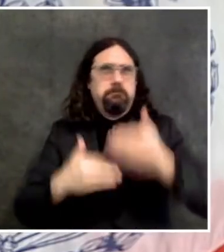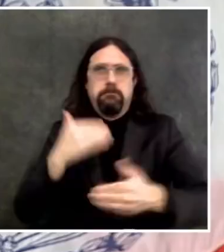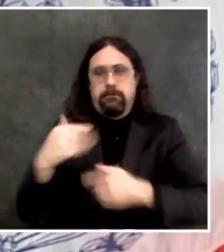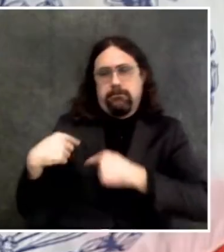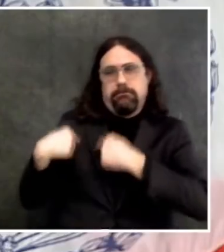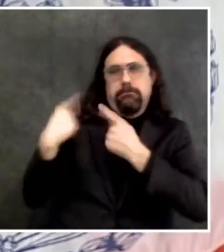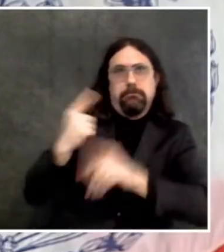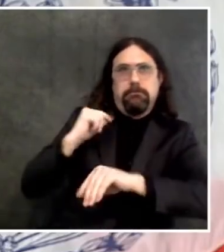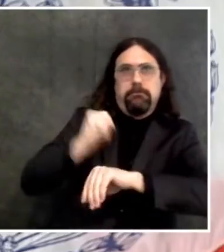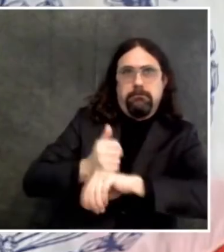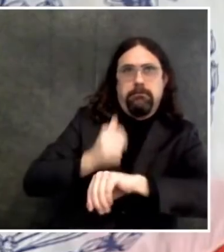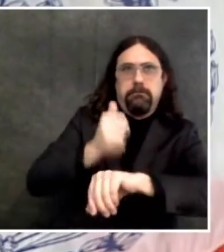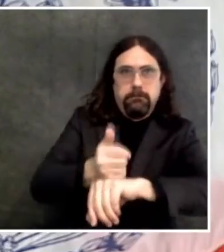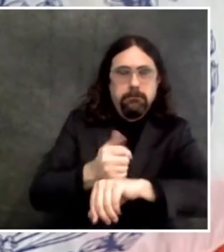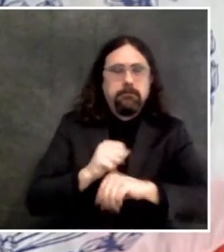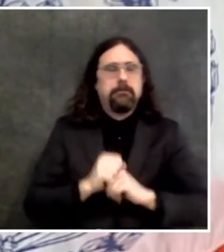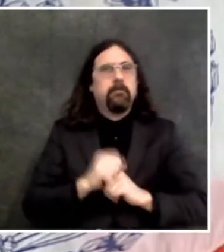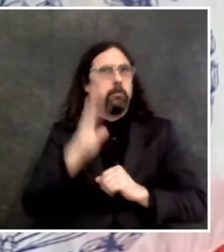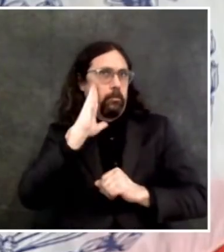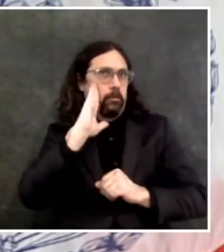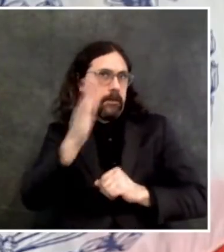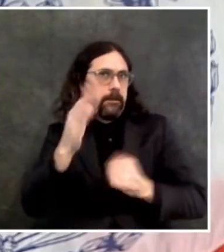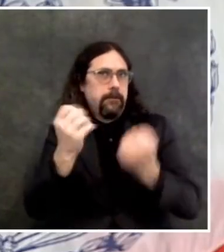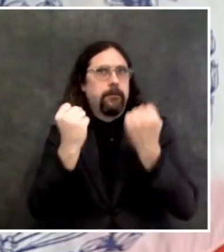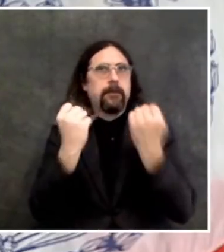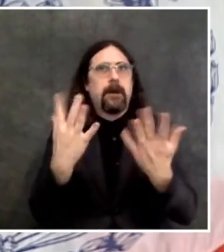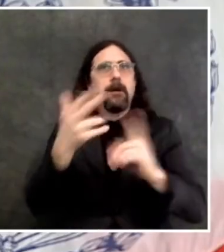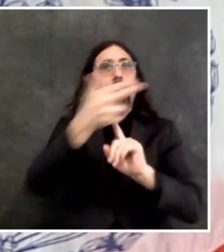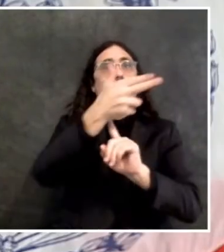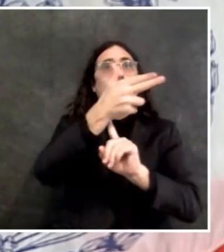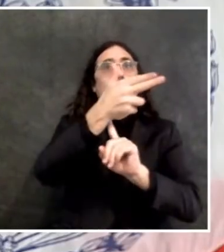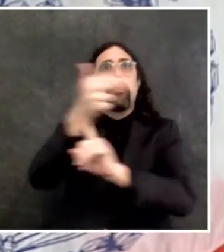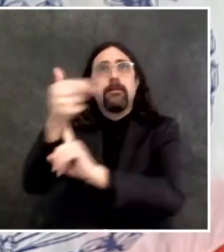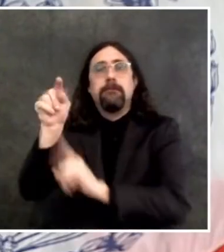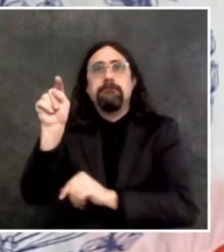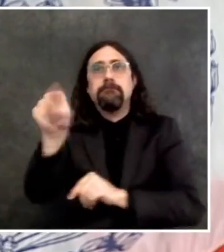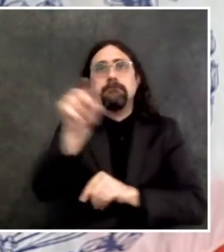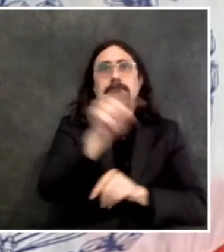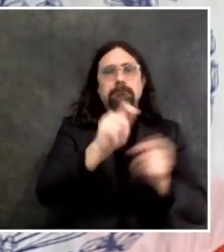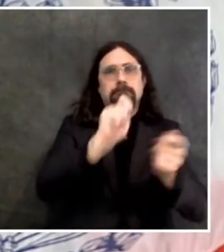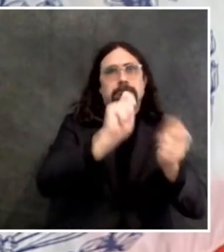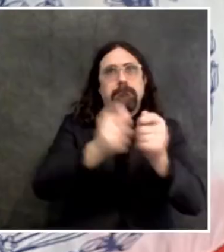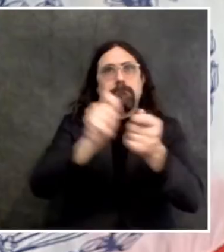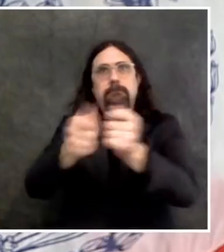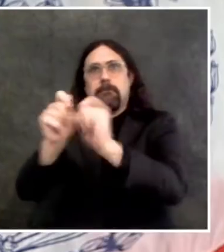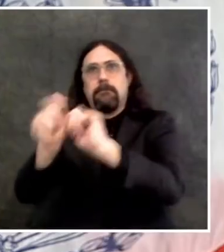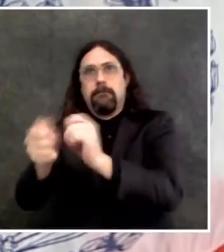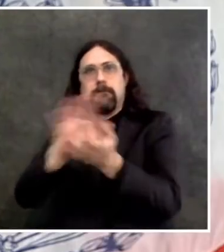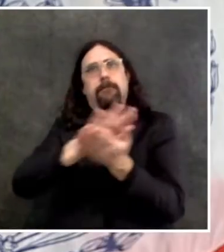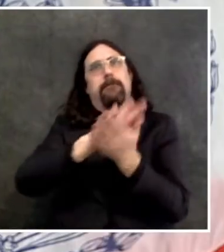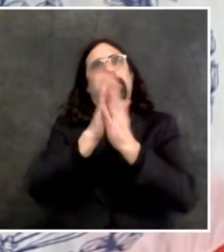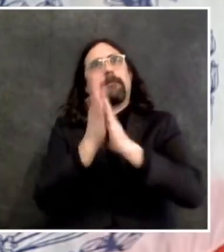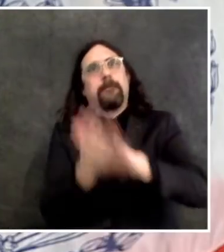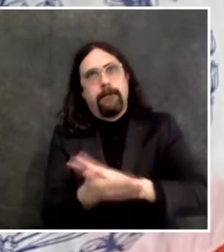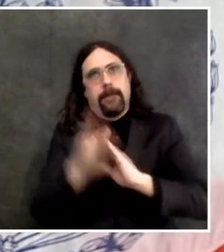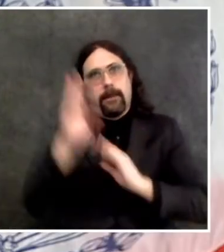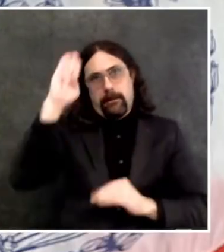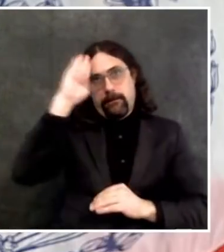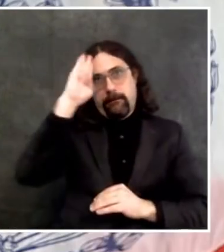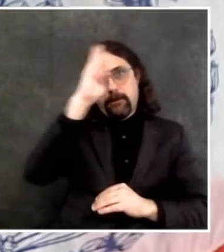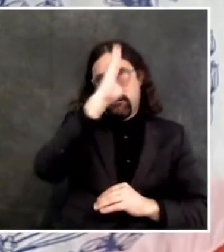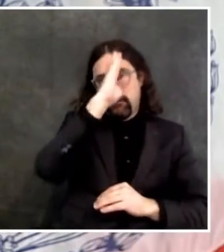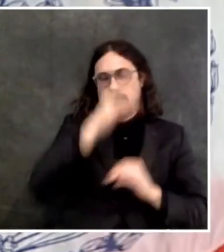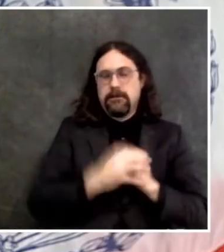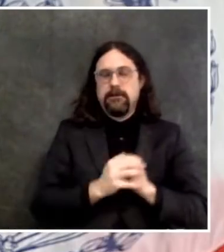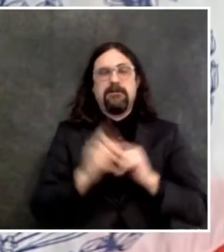out that capacity, but it won't save us unless the personnel is there. So we had a very good conversation. I was